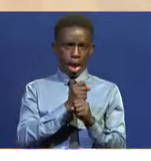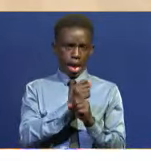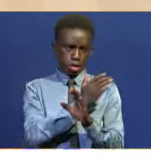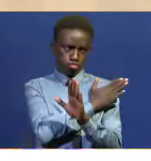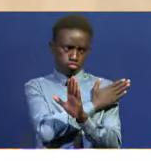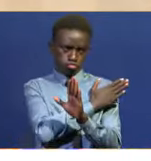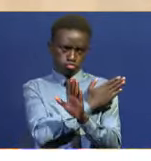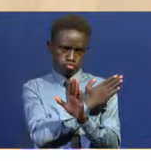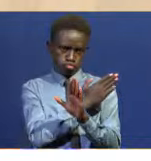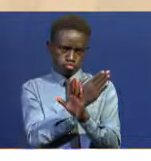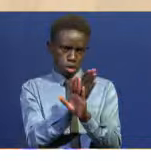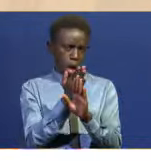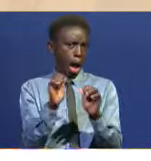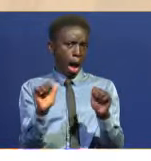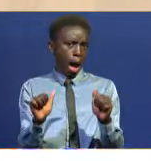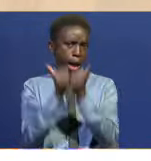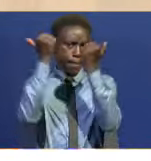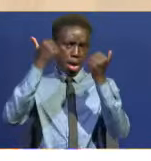I have wronged you,